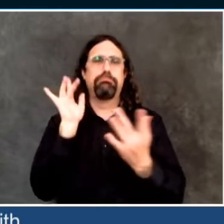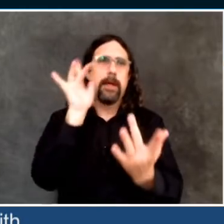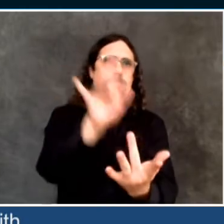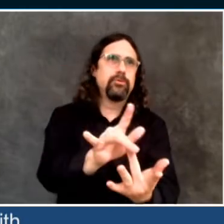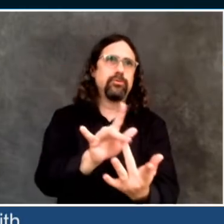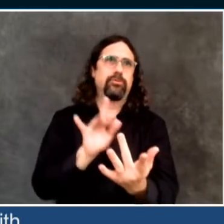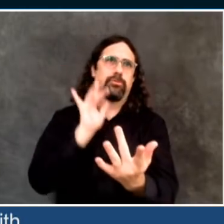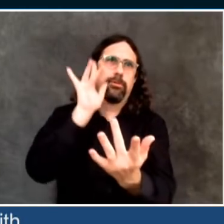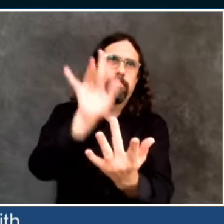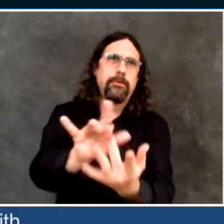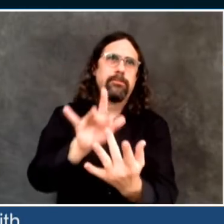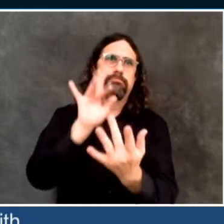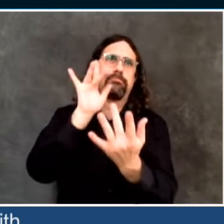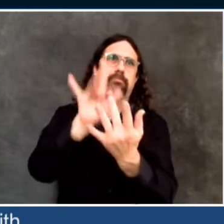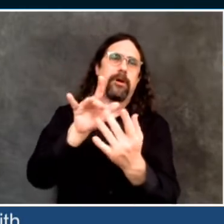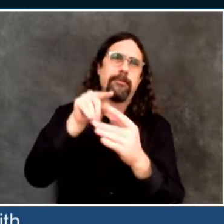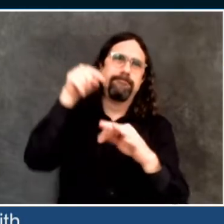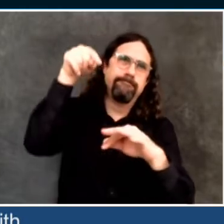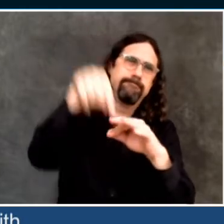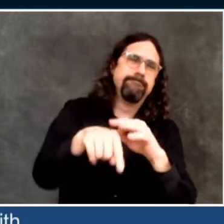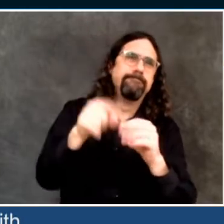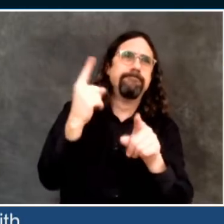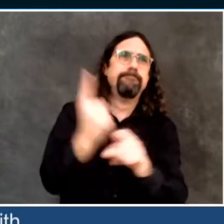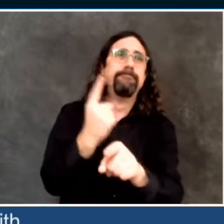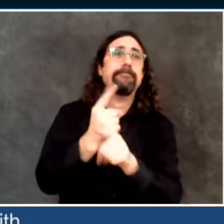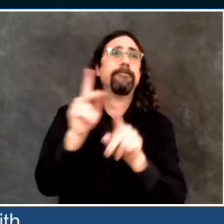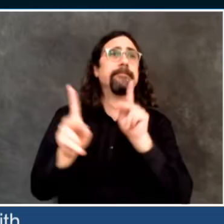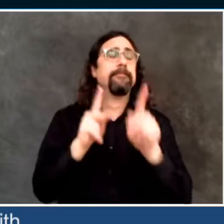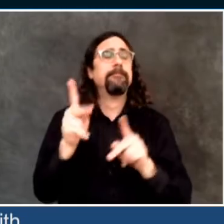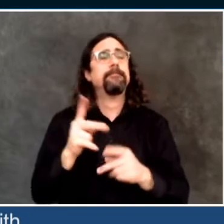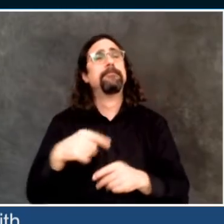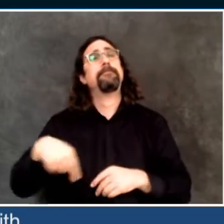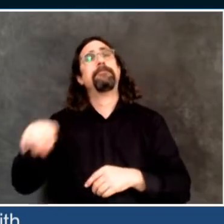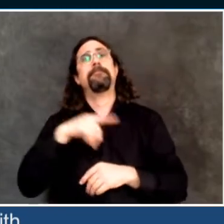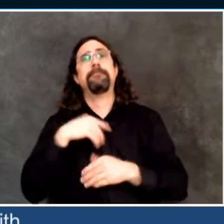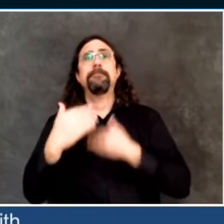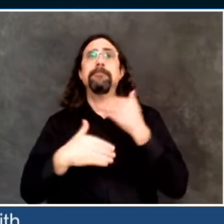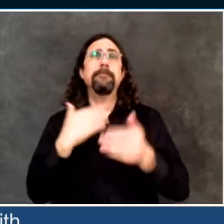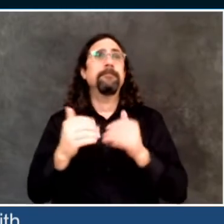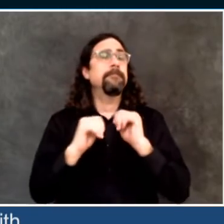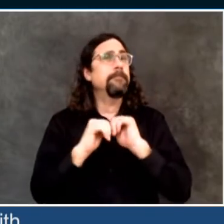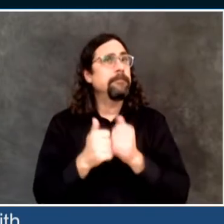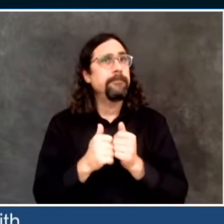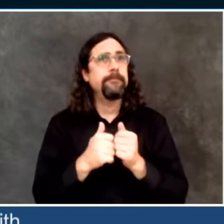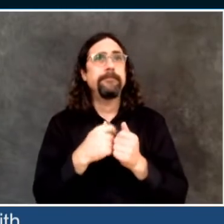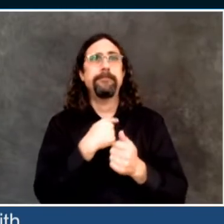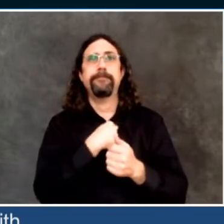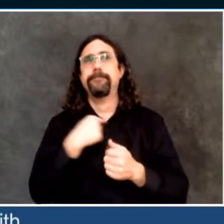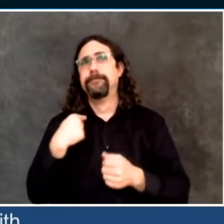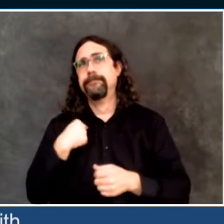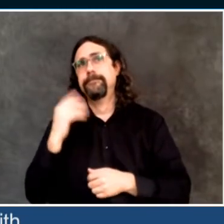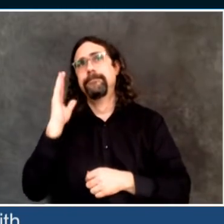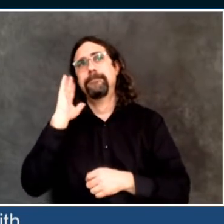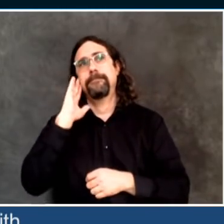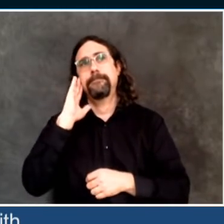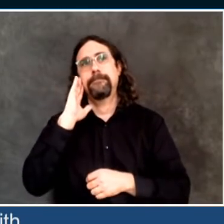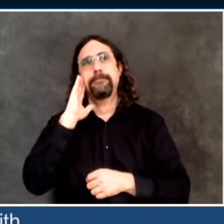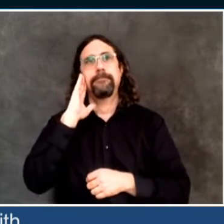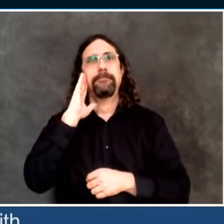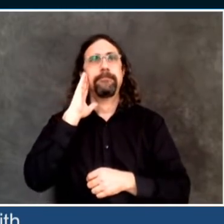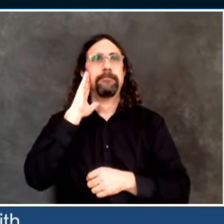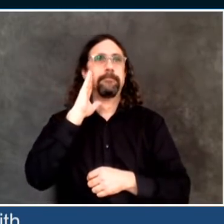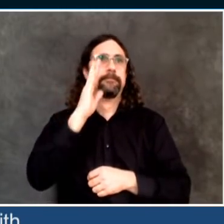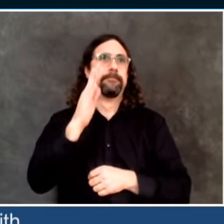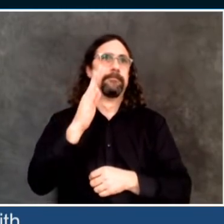are healthcare workers that have a deep sense of their own communities, who speak the language in every sense of